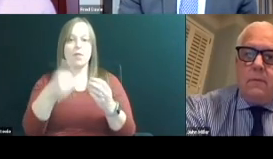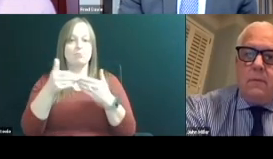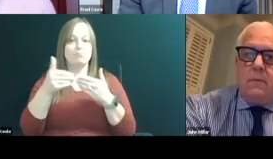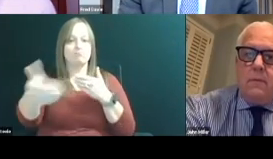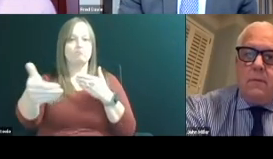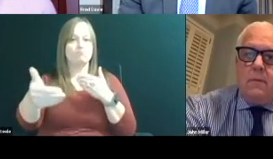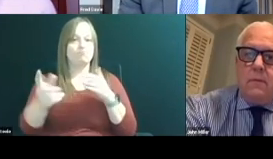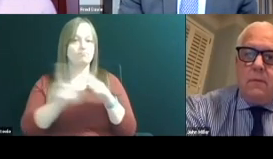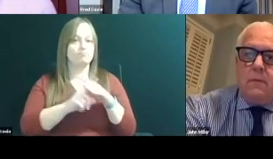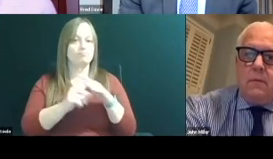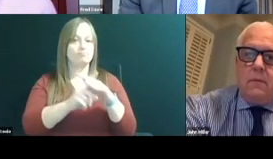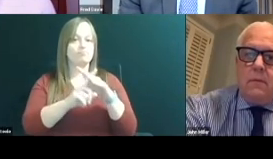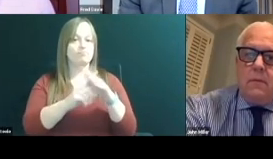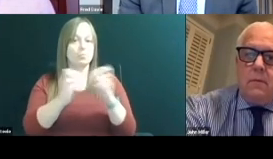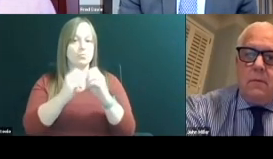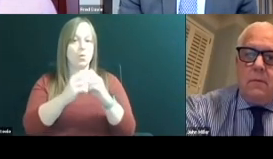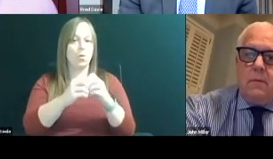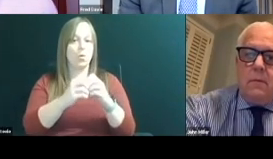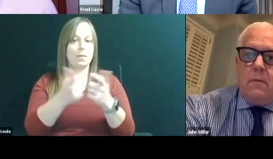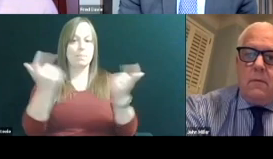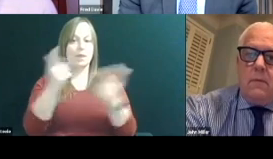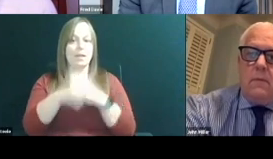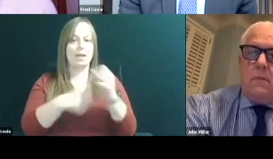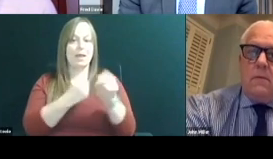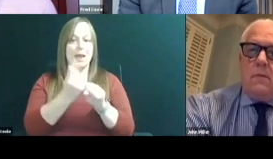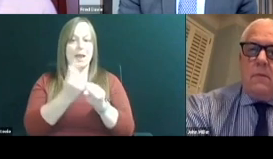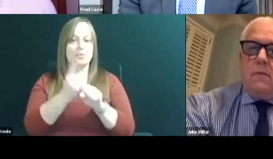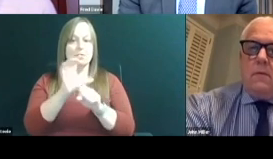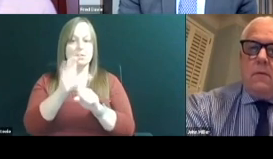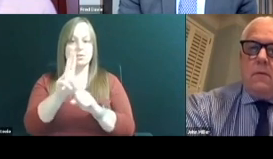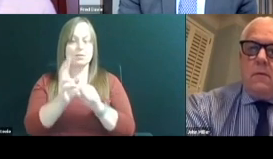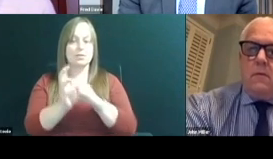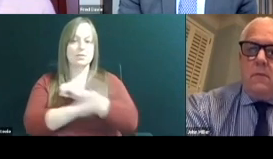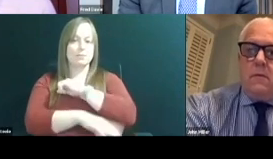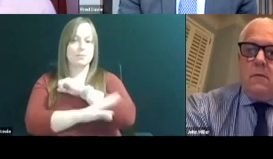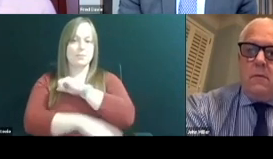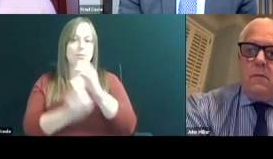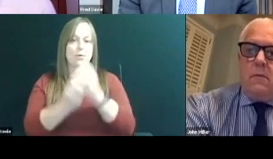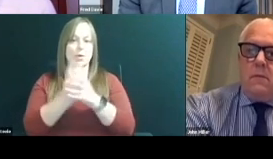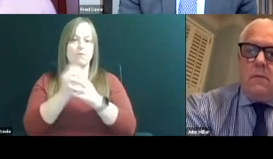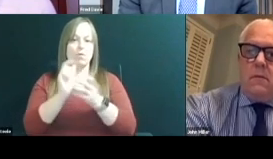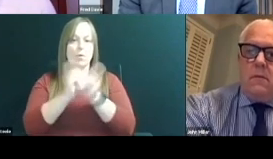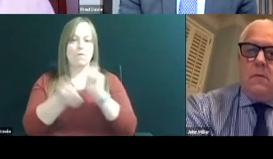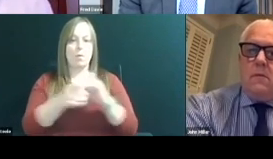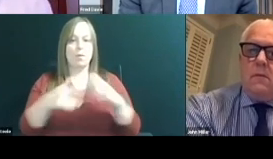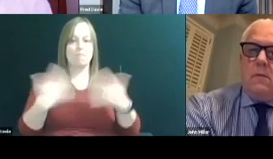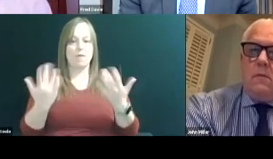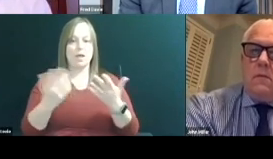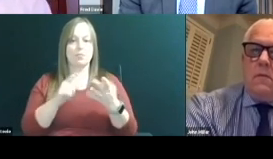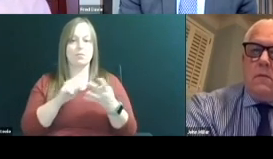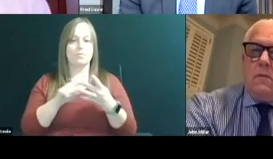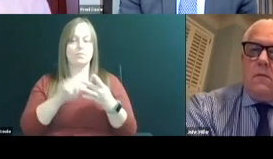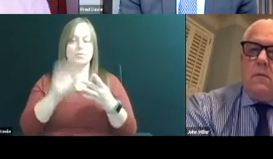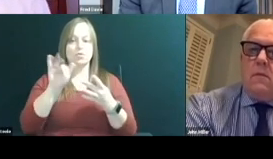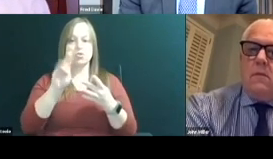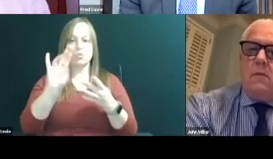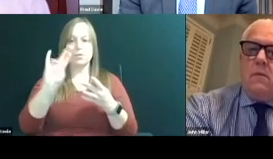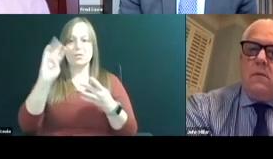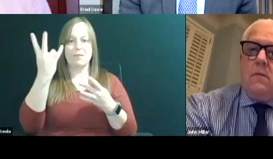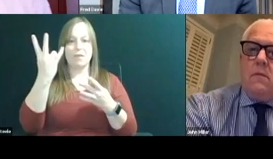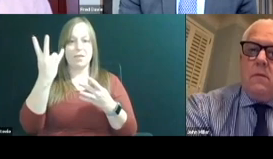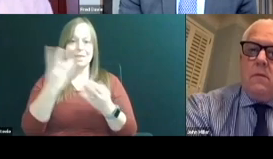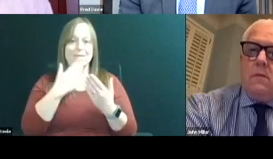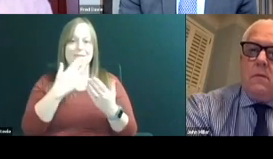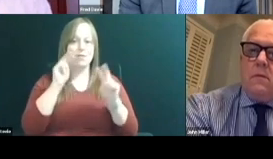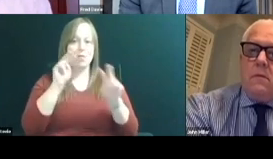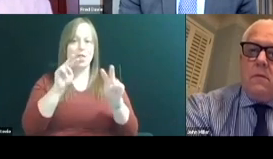up that you'll hear about. And the big annual Citizens Union Spring for Reform event will be the week of June 7th. So please